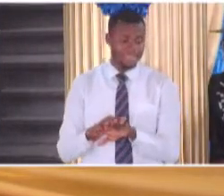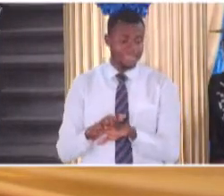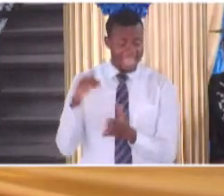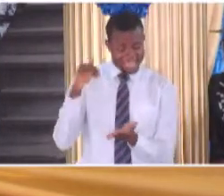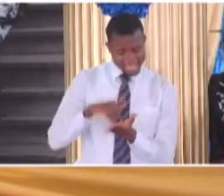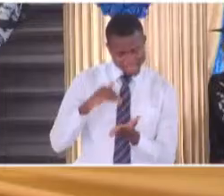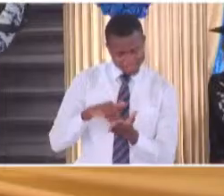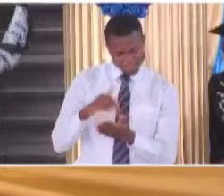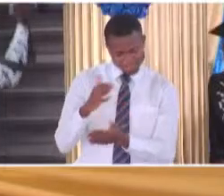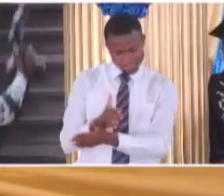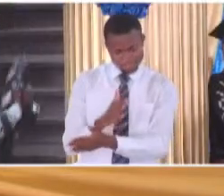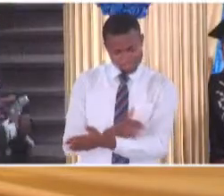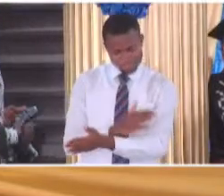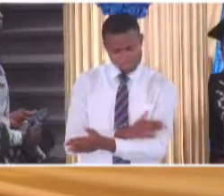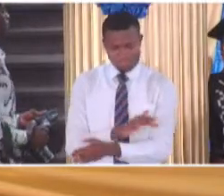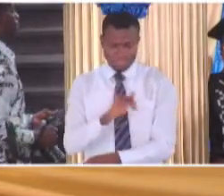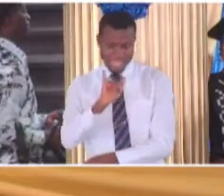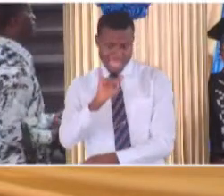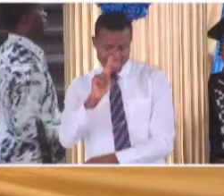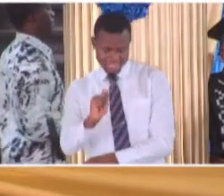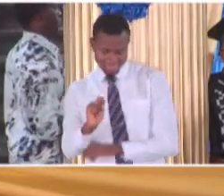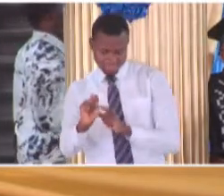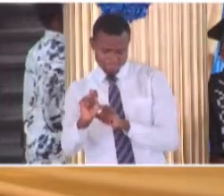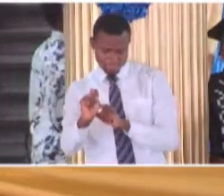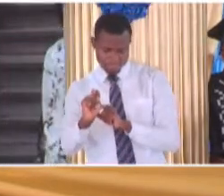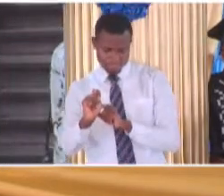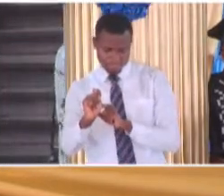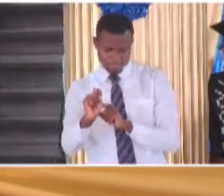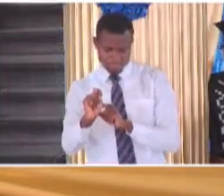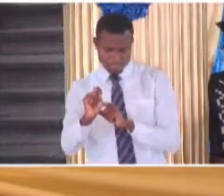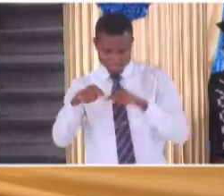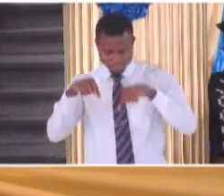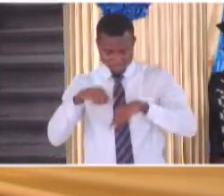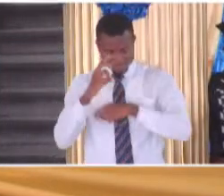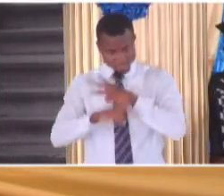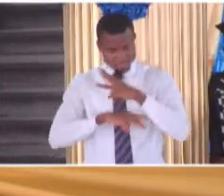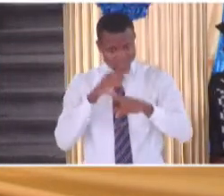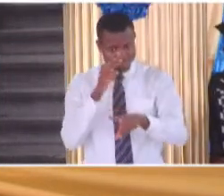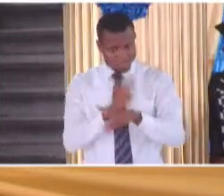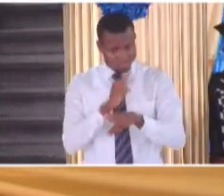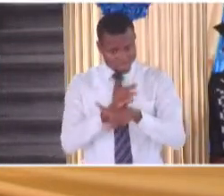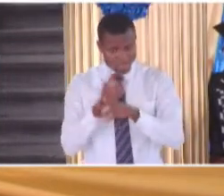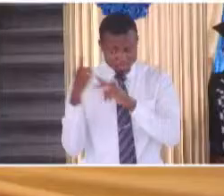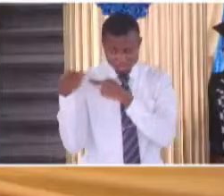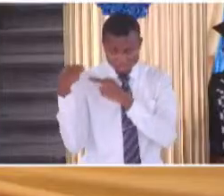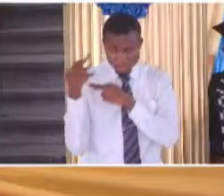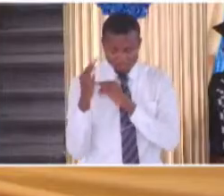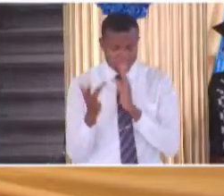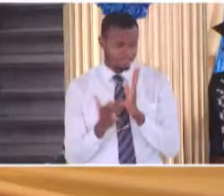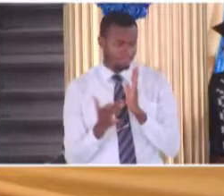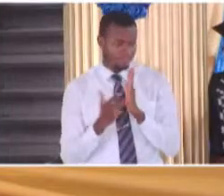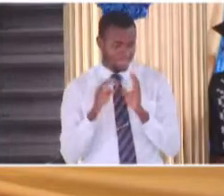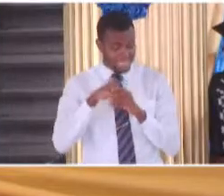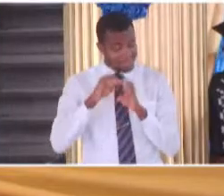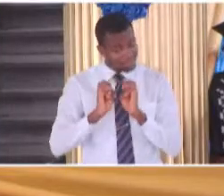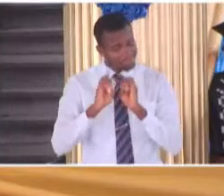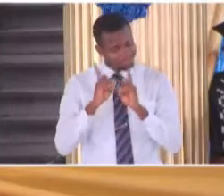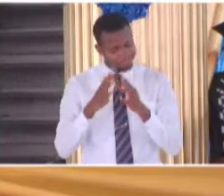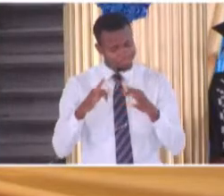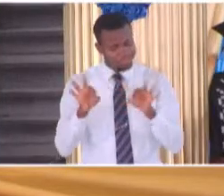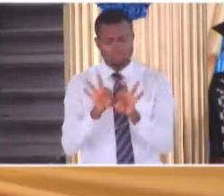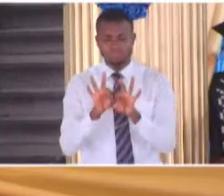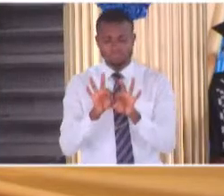Improving IT infrastructure. In today's world, the role of technology in education cannot